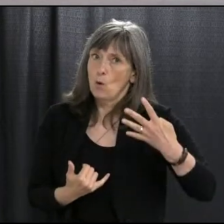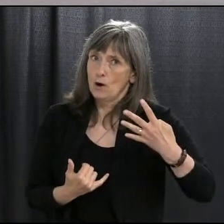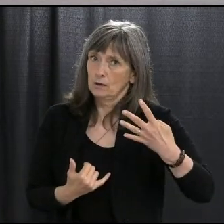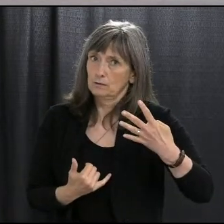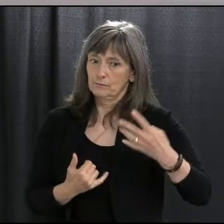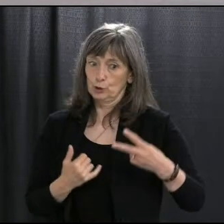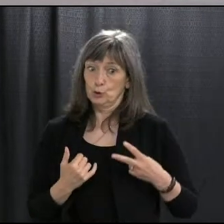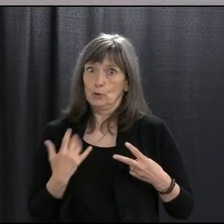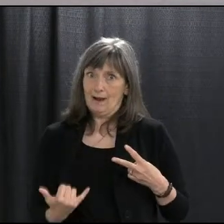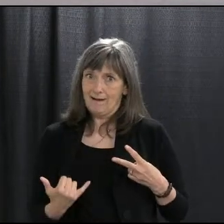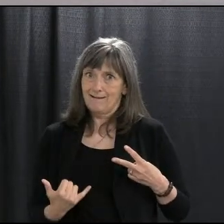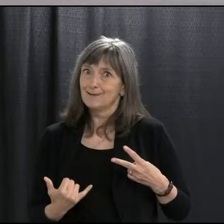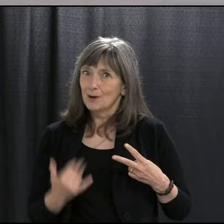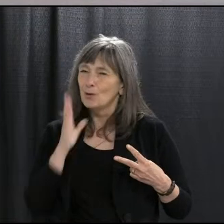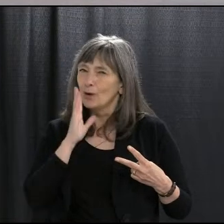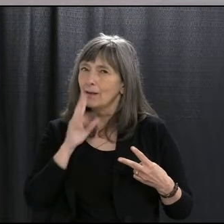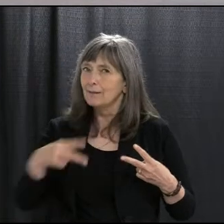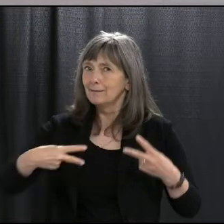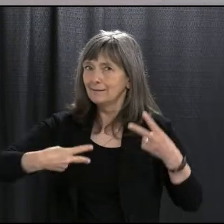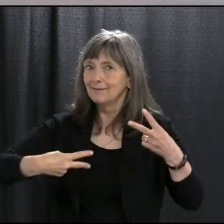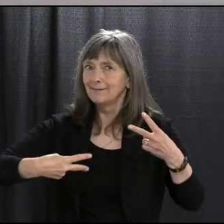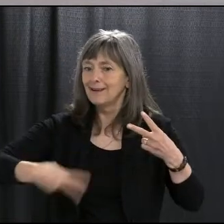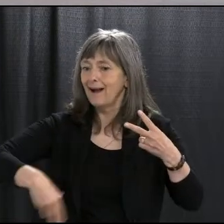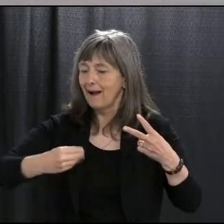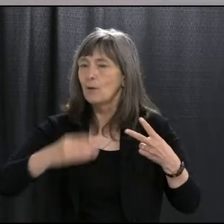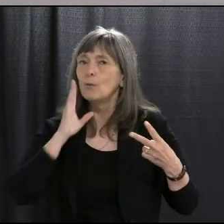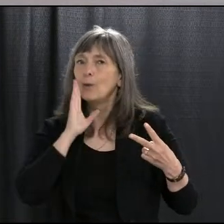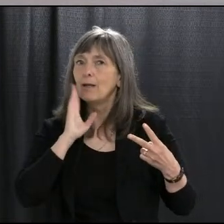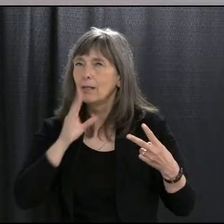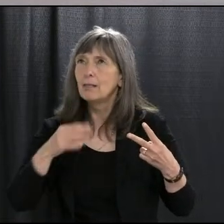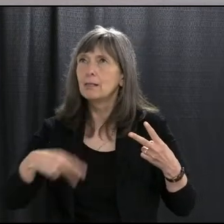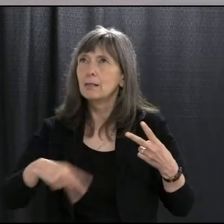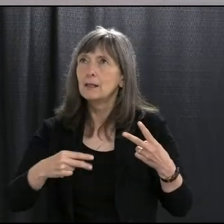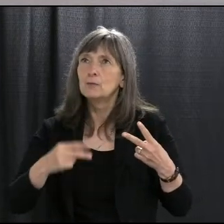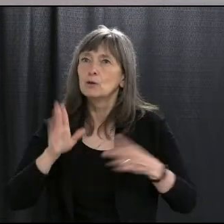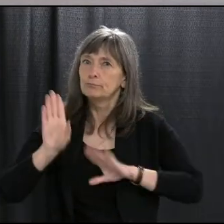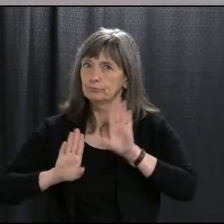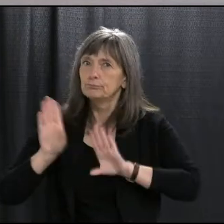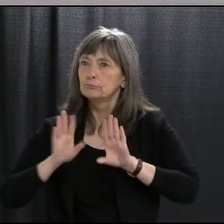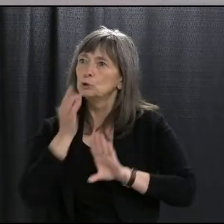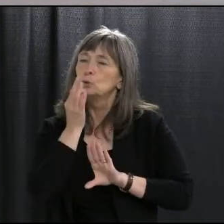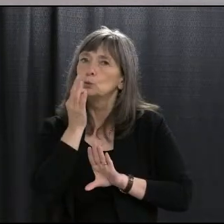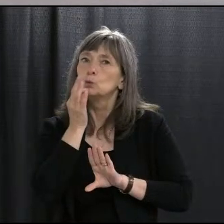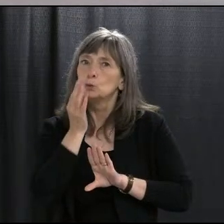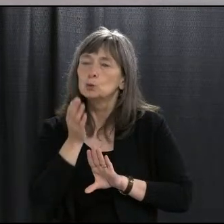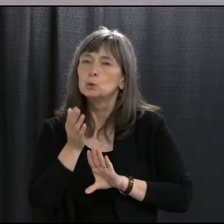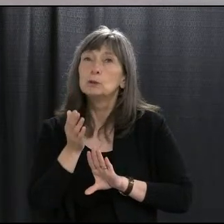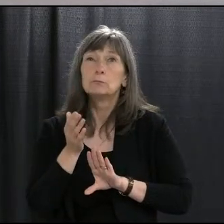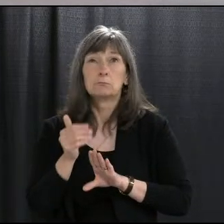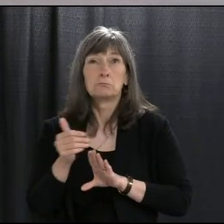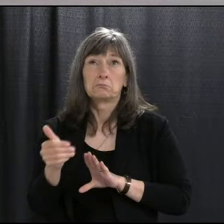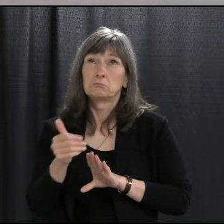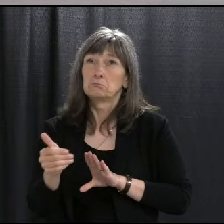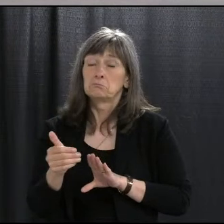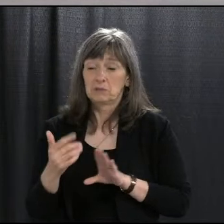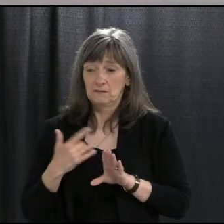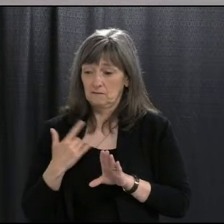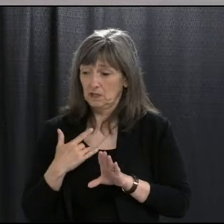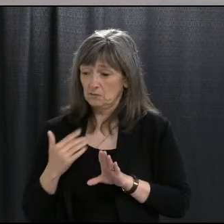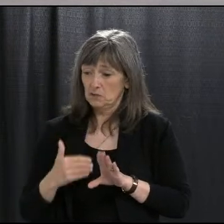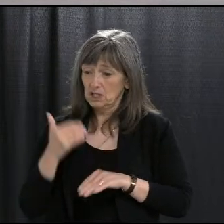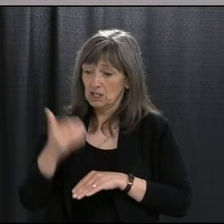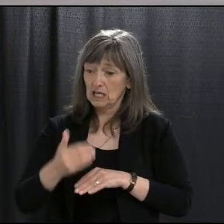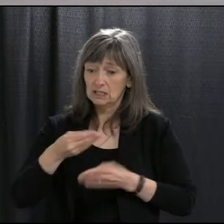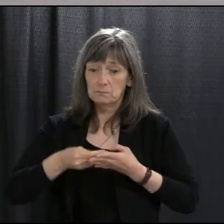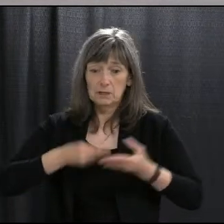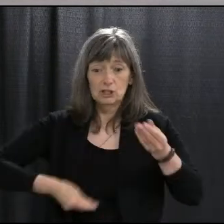first 2. There will be 2 others tendered for in the near future, no later than the next